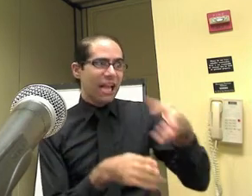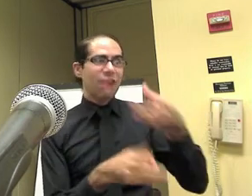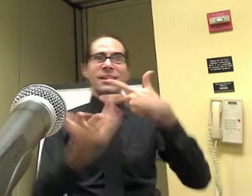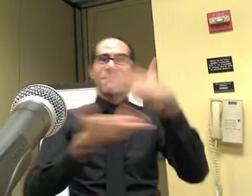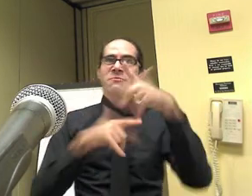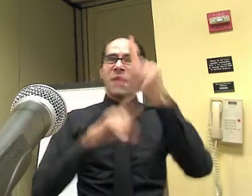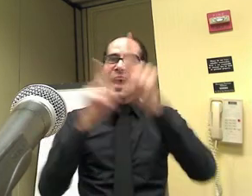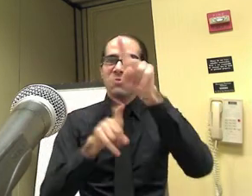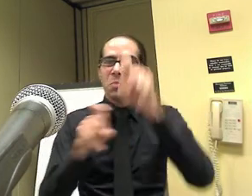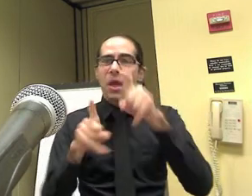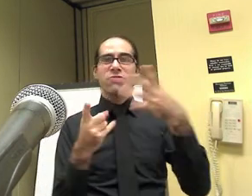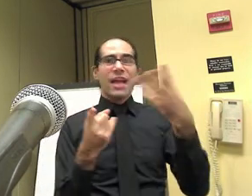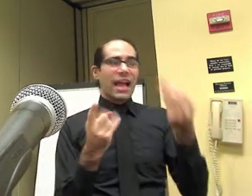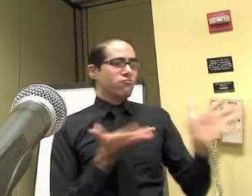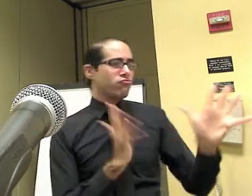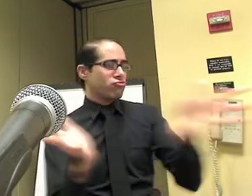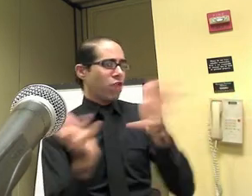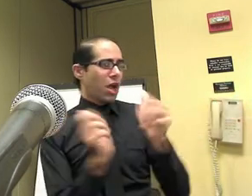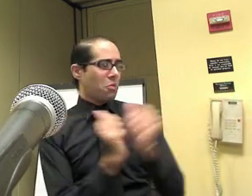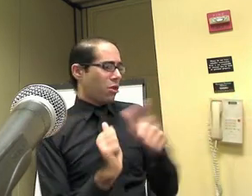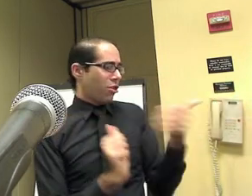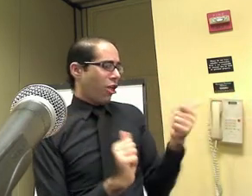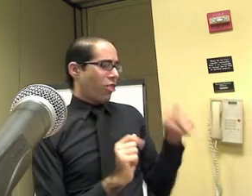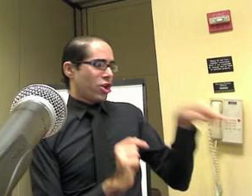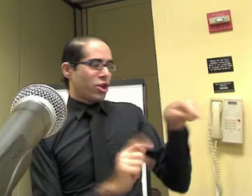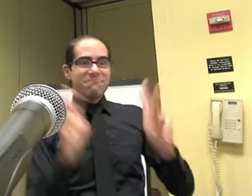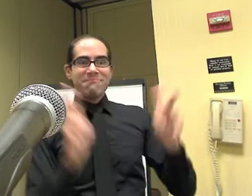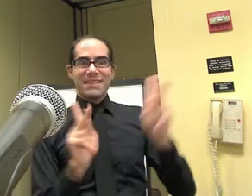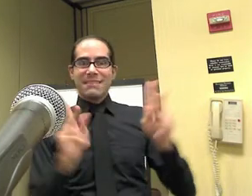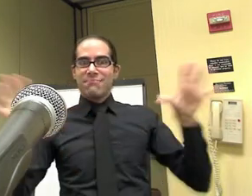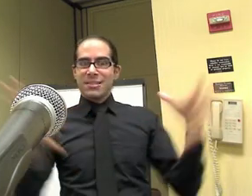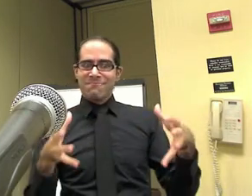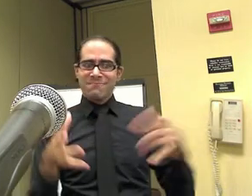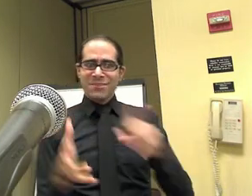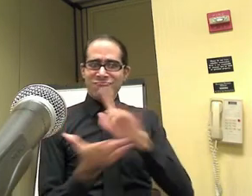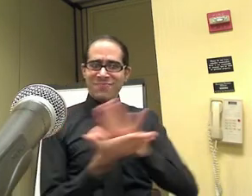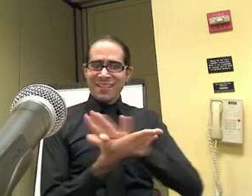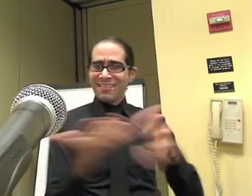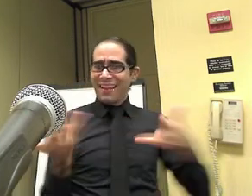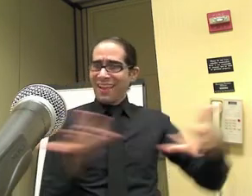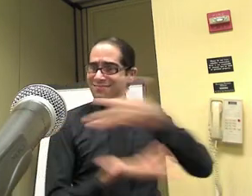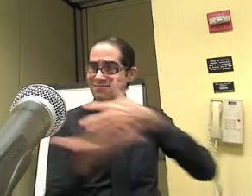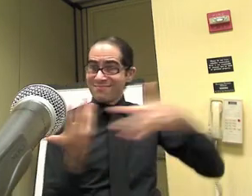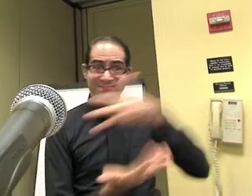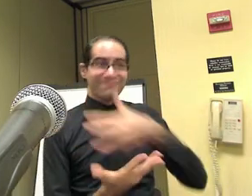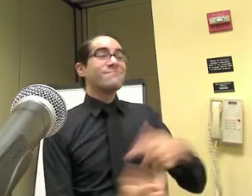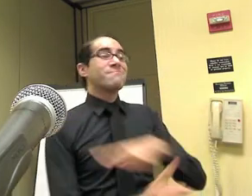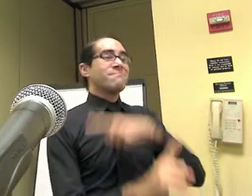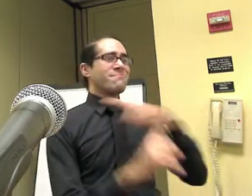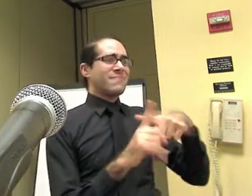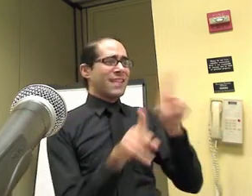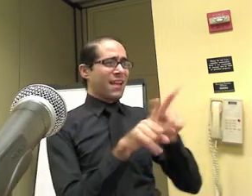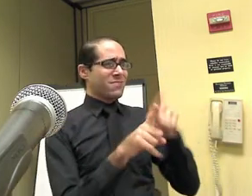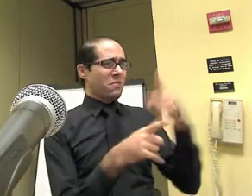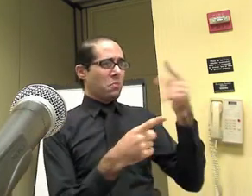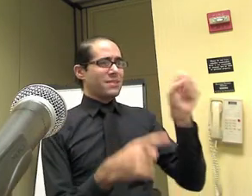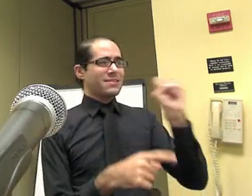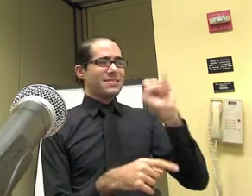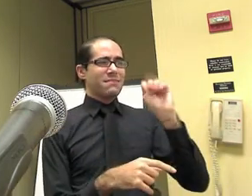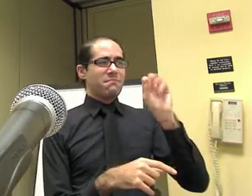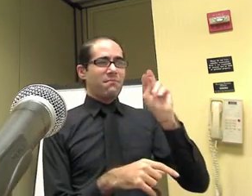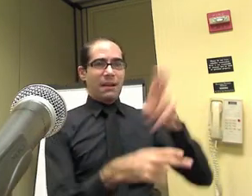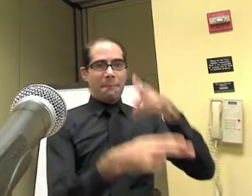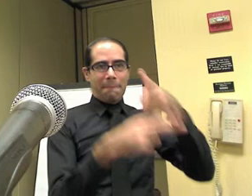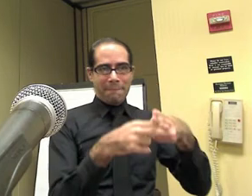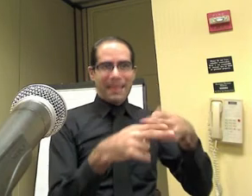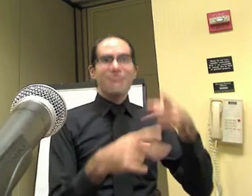hearing, and ask questions and get their answers and chat with others who are in the group who is being guided